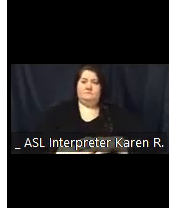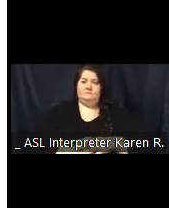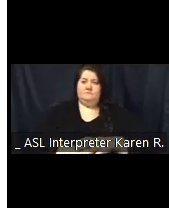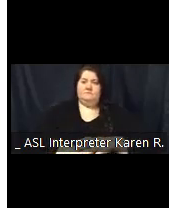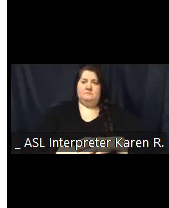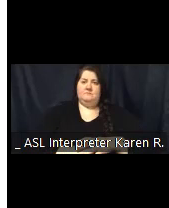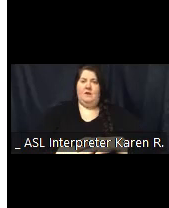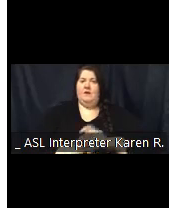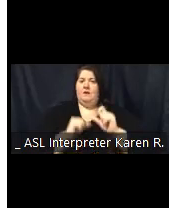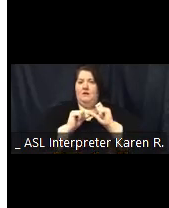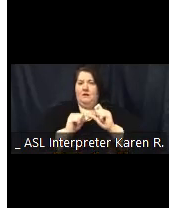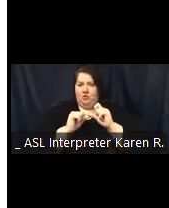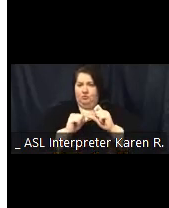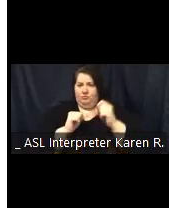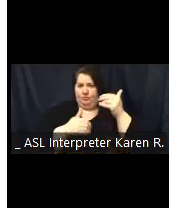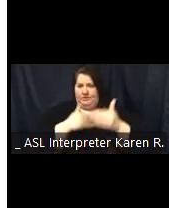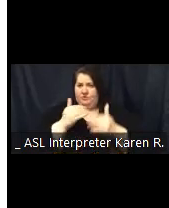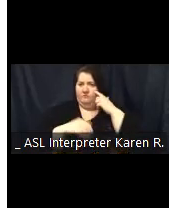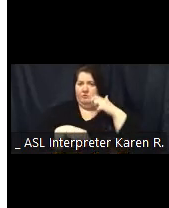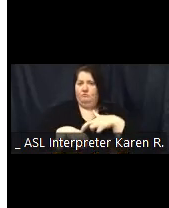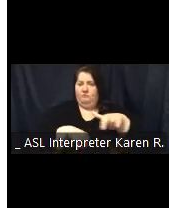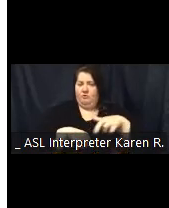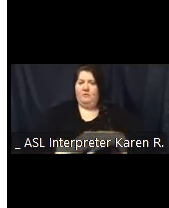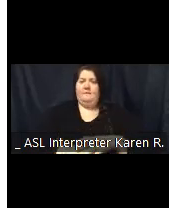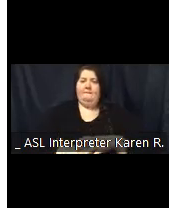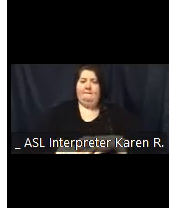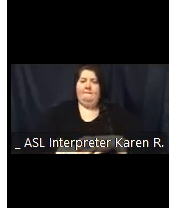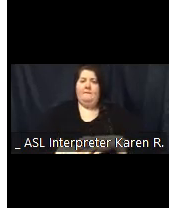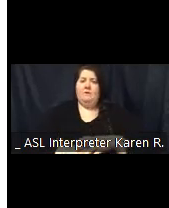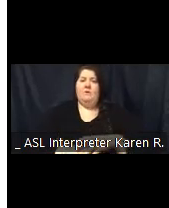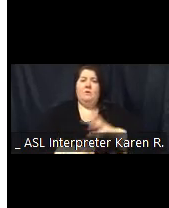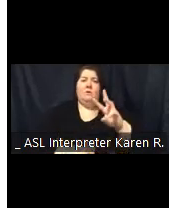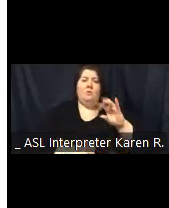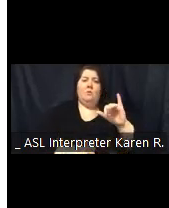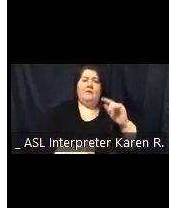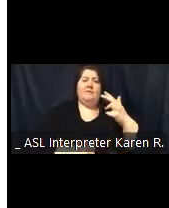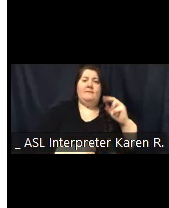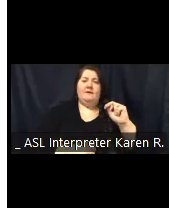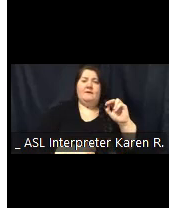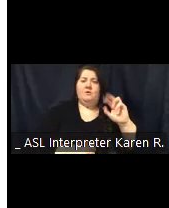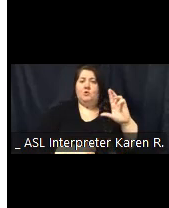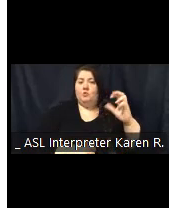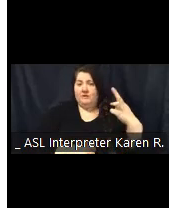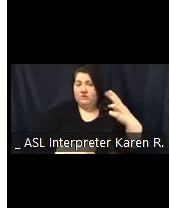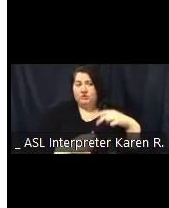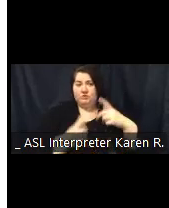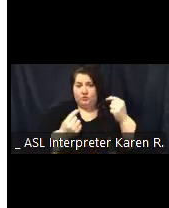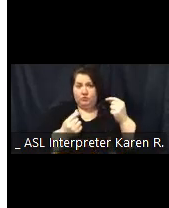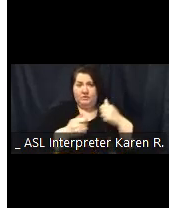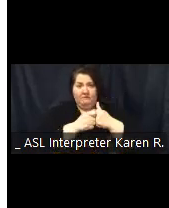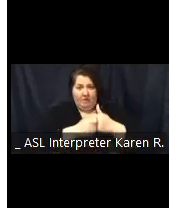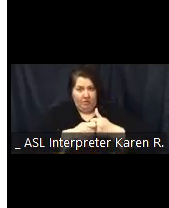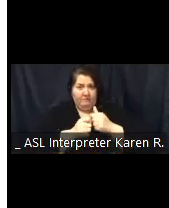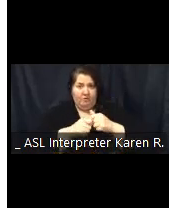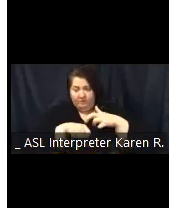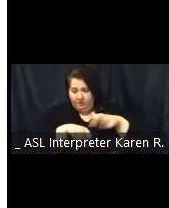So continuing the procedures for referrals, Within Reach follows up by checking for referrals in